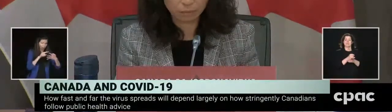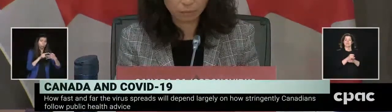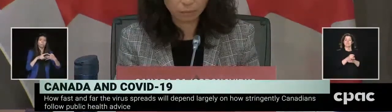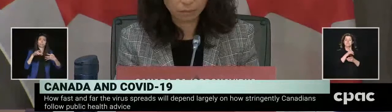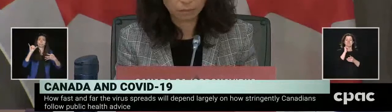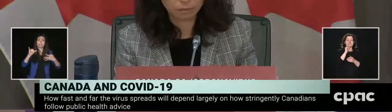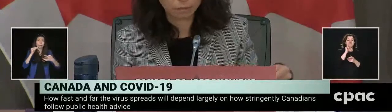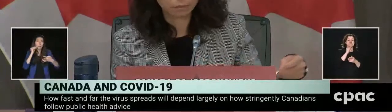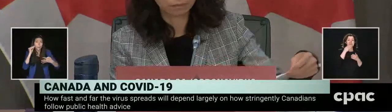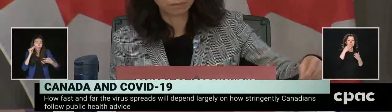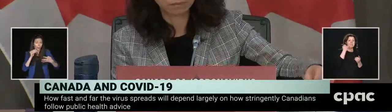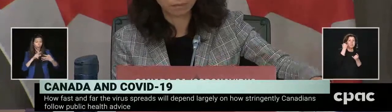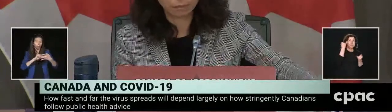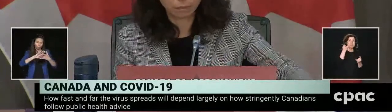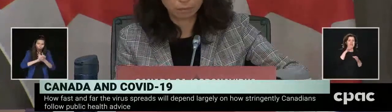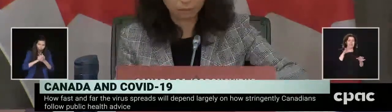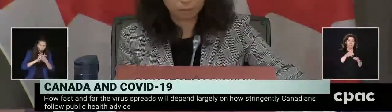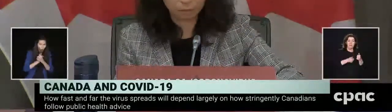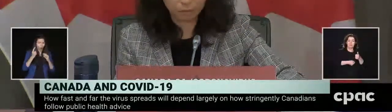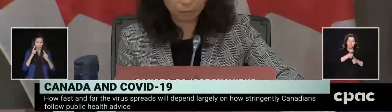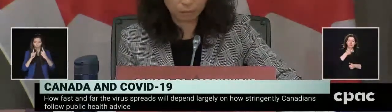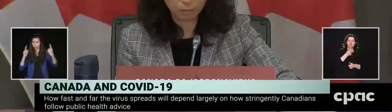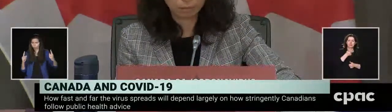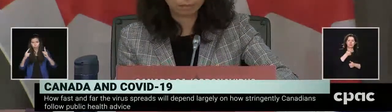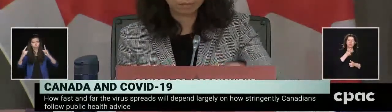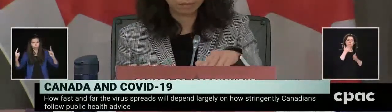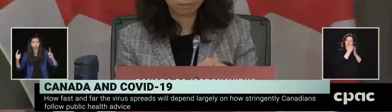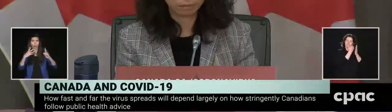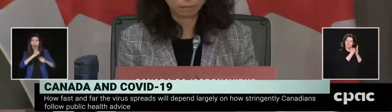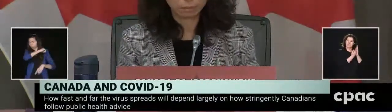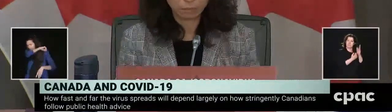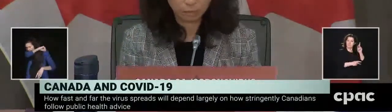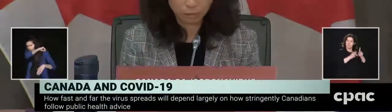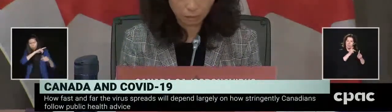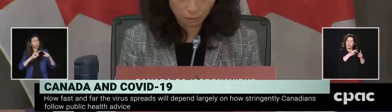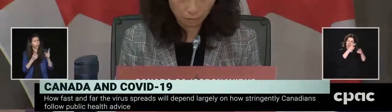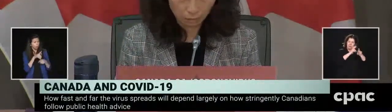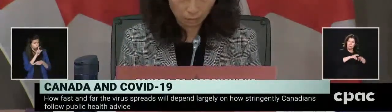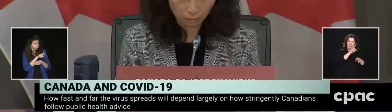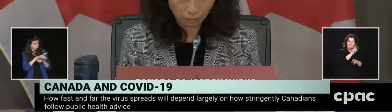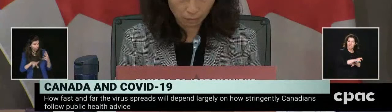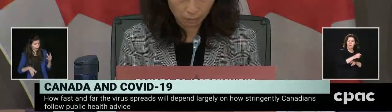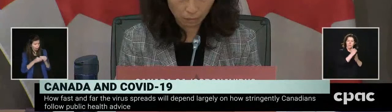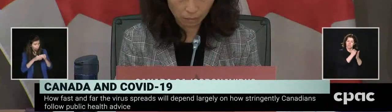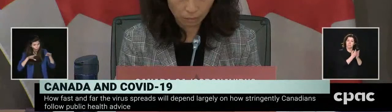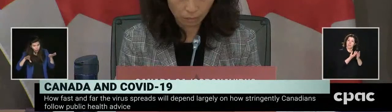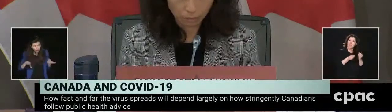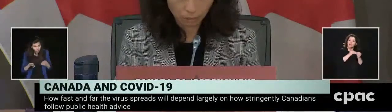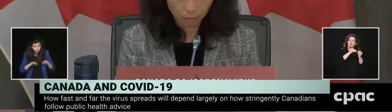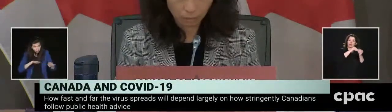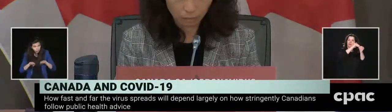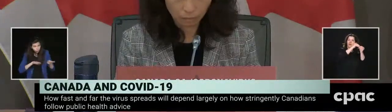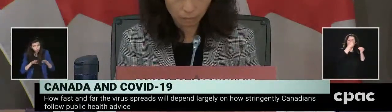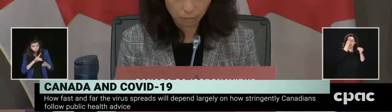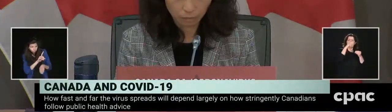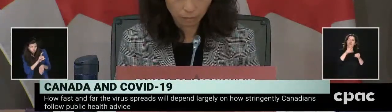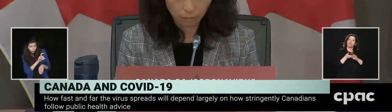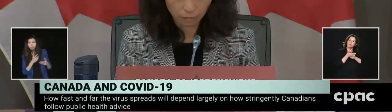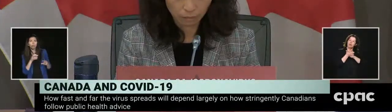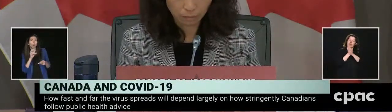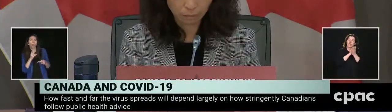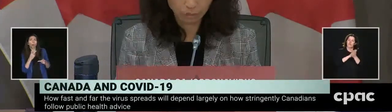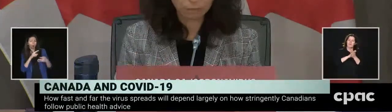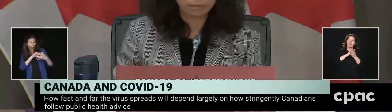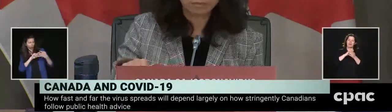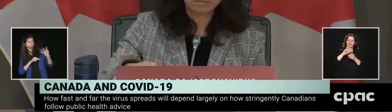between 11,000 and 22,000 are predicted to die, or if we are already doing everything that needs to be done.